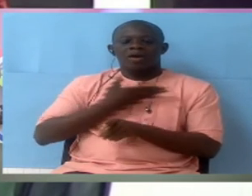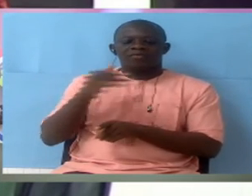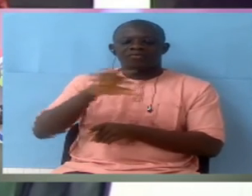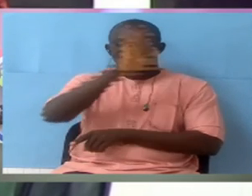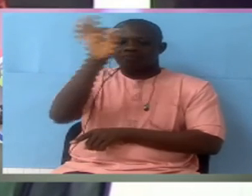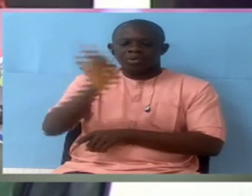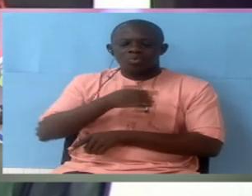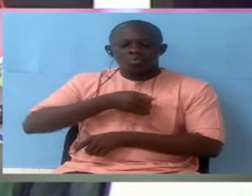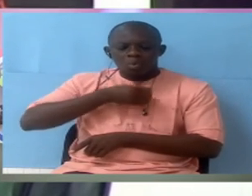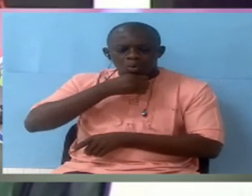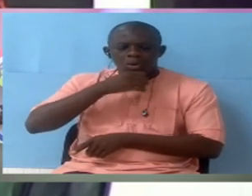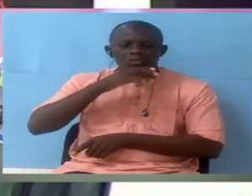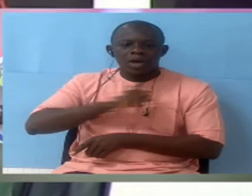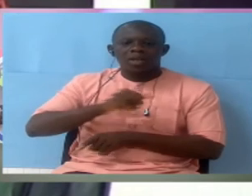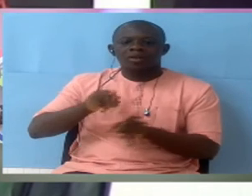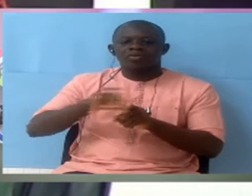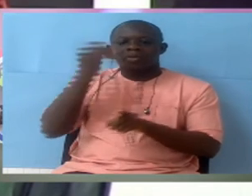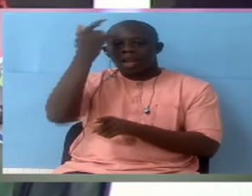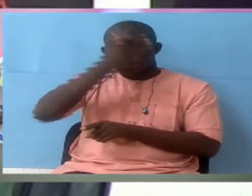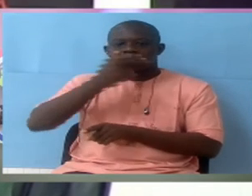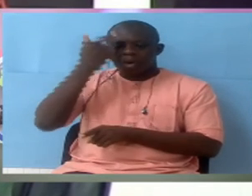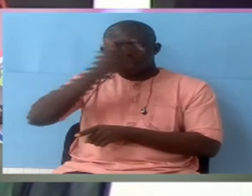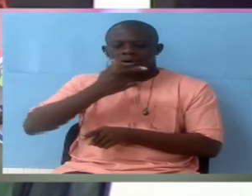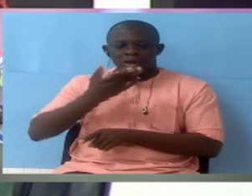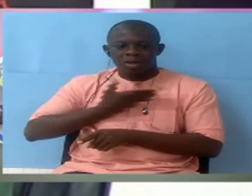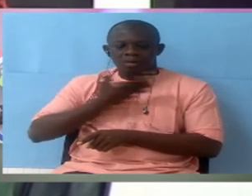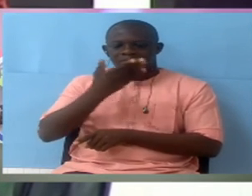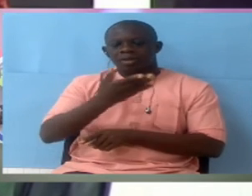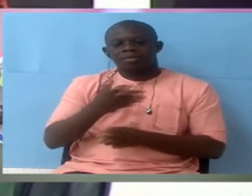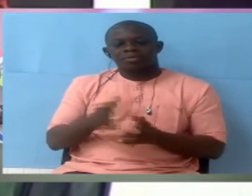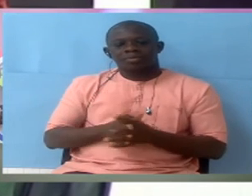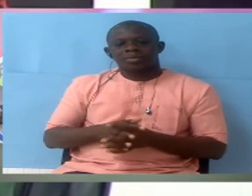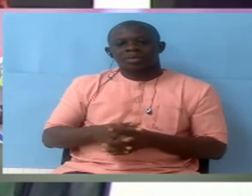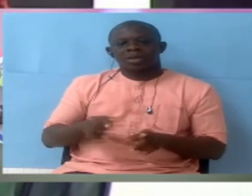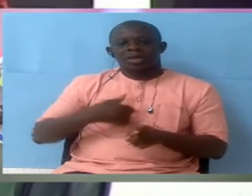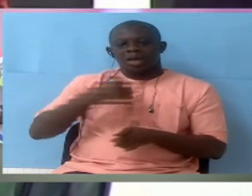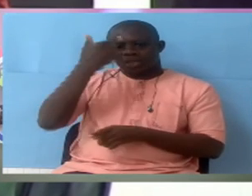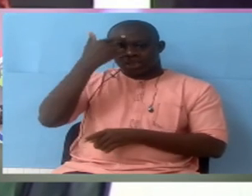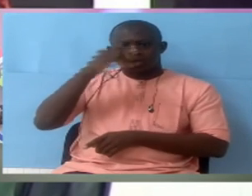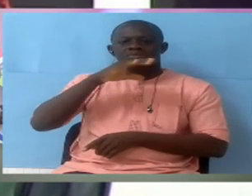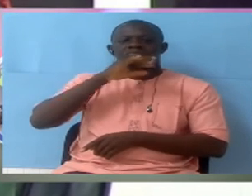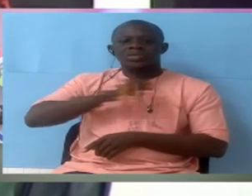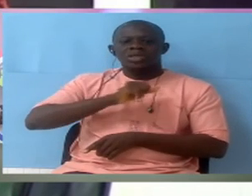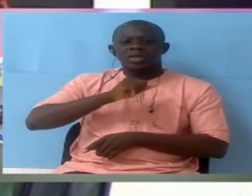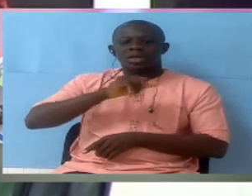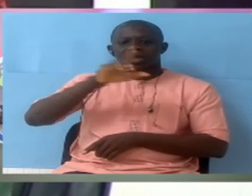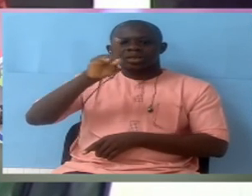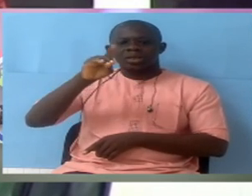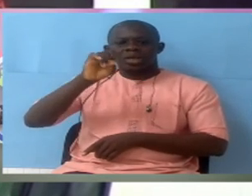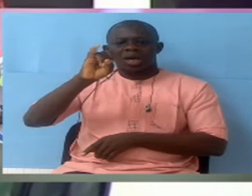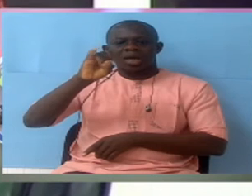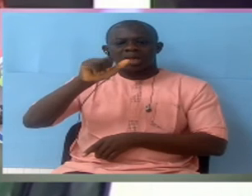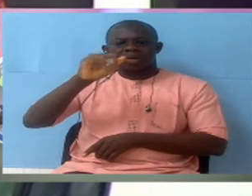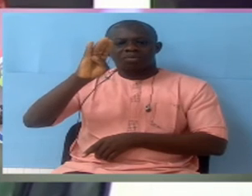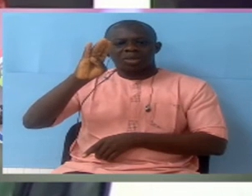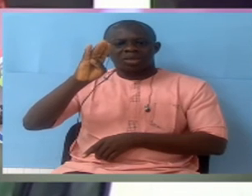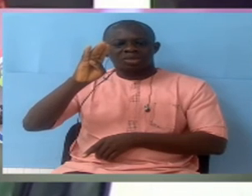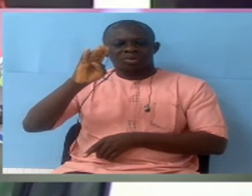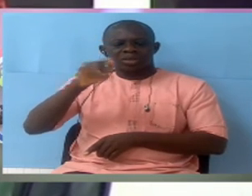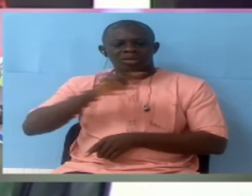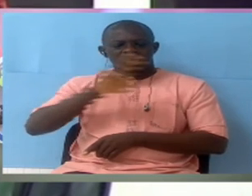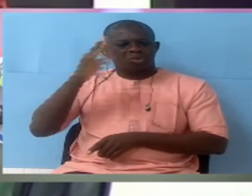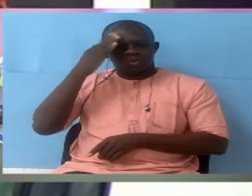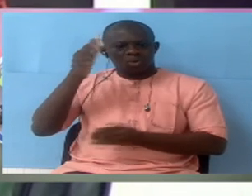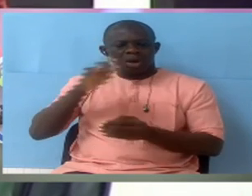ak ben wa Lebanese. Ko xamne sax maget la. I think he is Mr. Diab. I'm not sure of the surname. Hawma Mr. Diab la